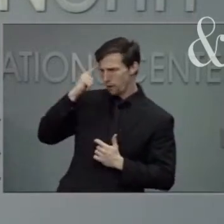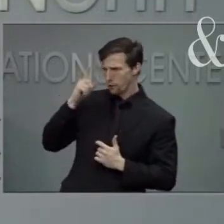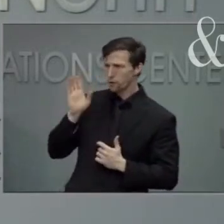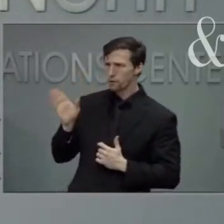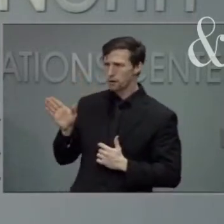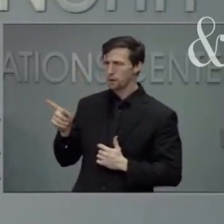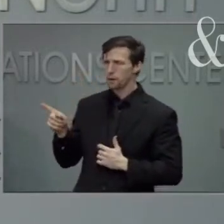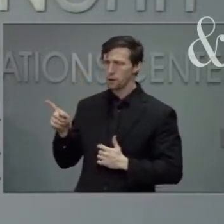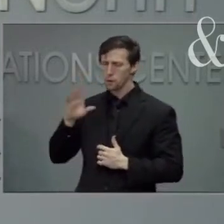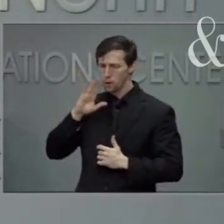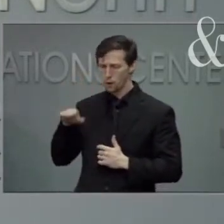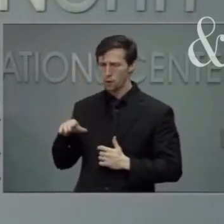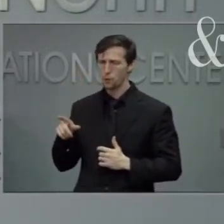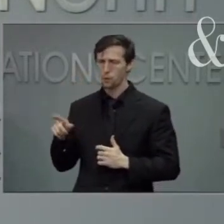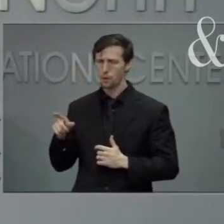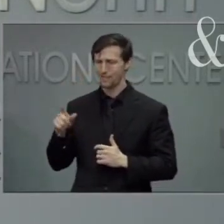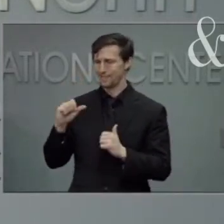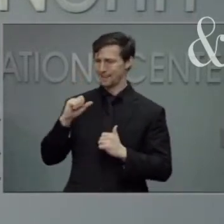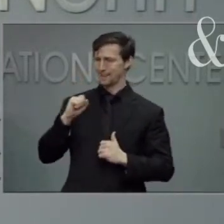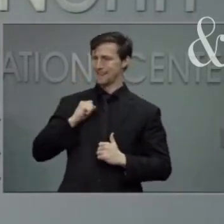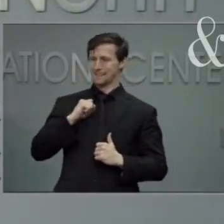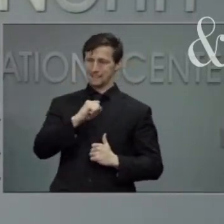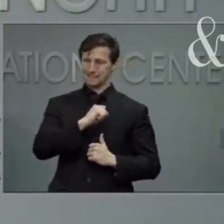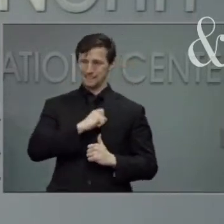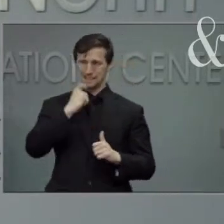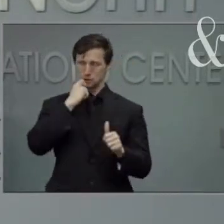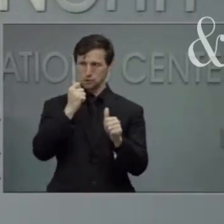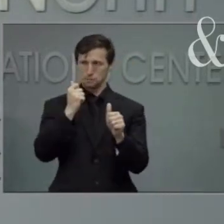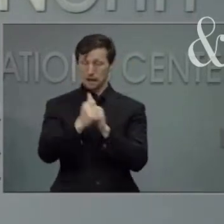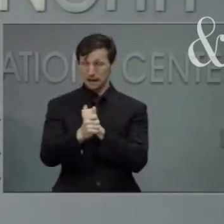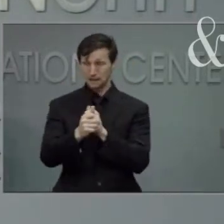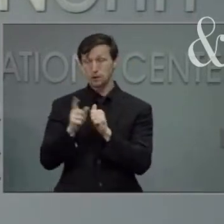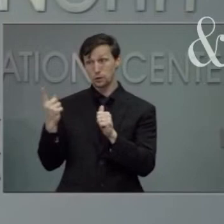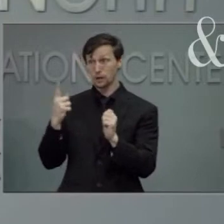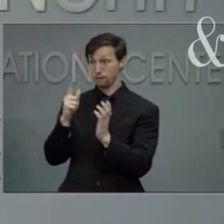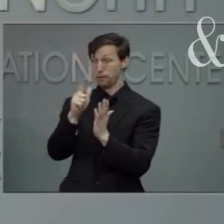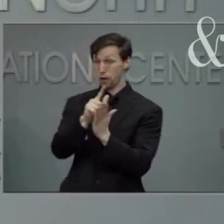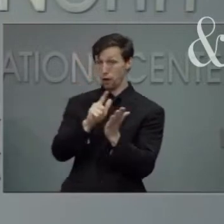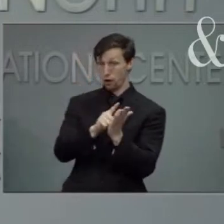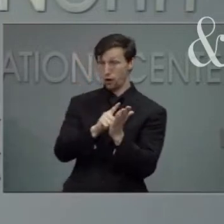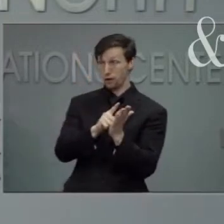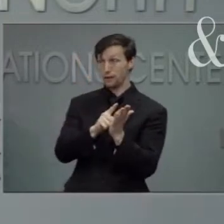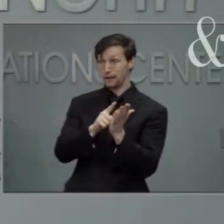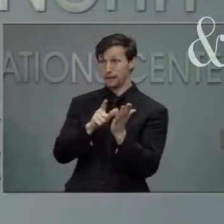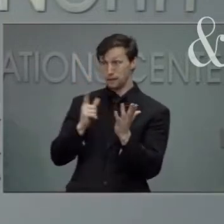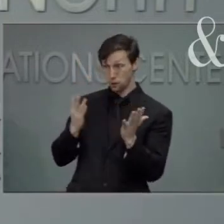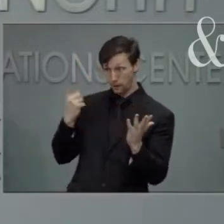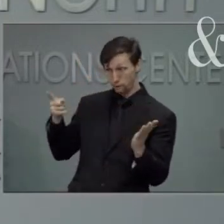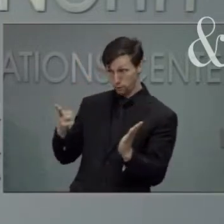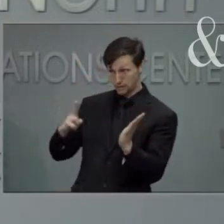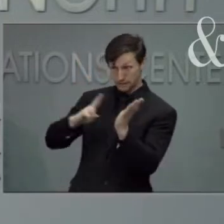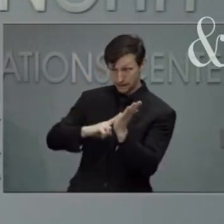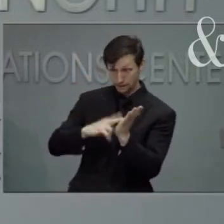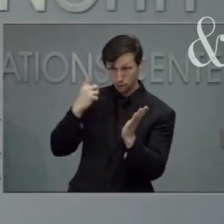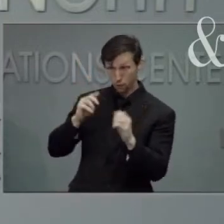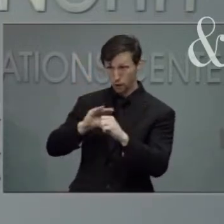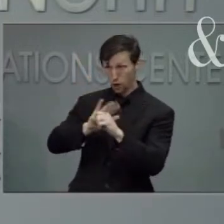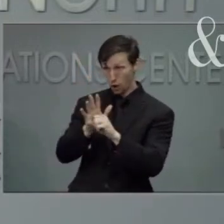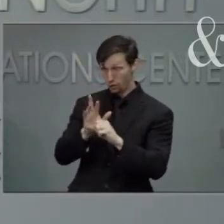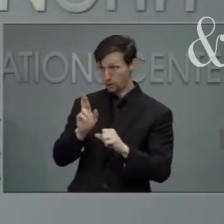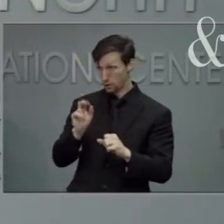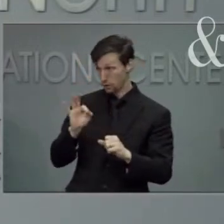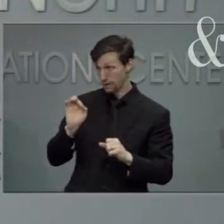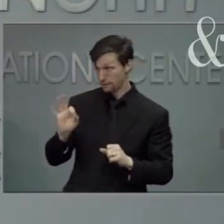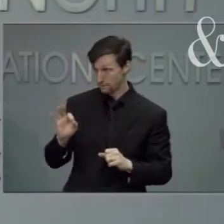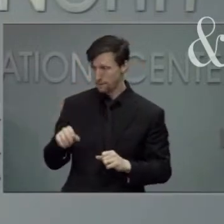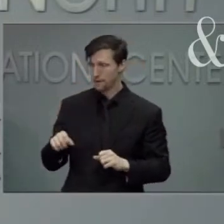the Senate just passed, well, there's a bill on your desk right now for COVID relief. And looking through your proposal, there's some